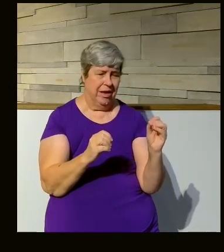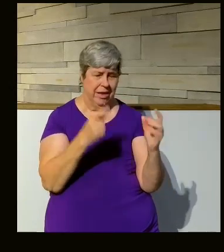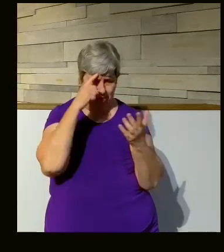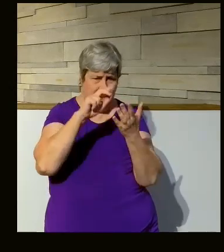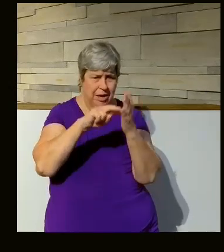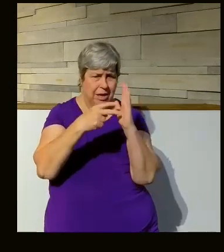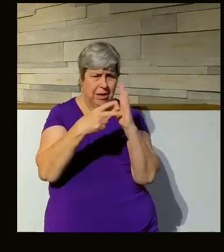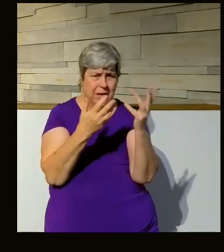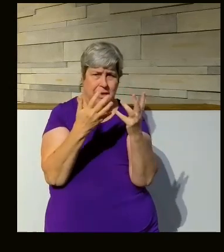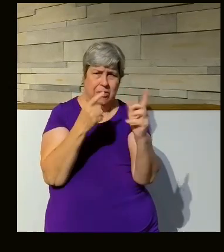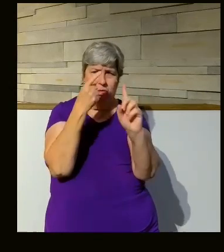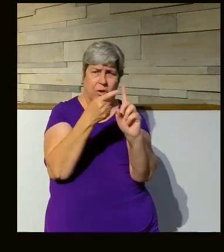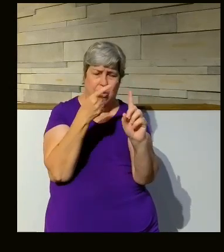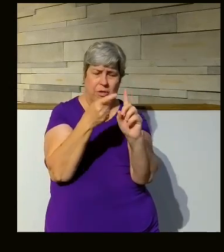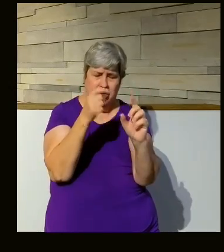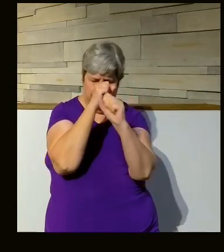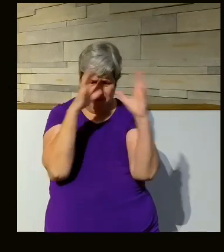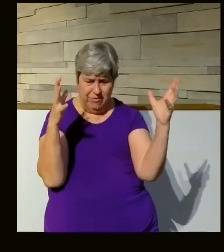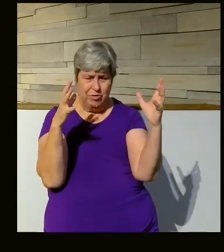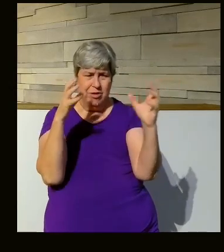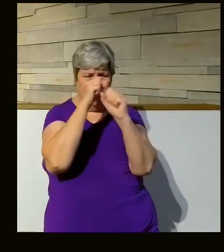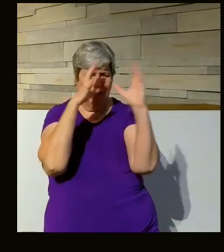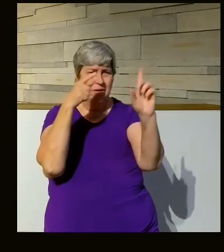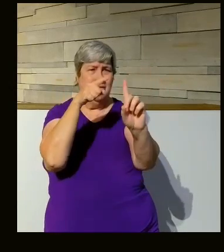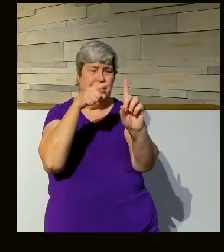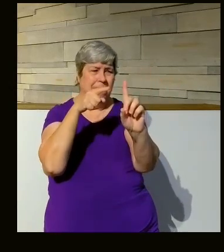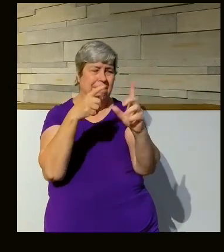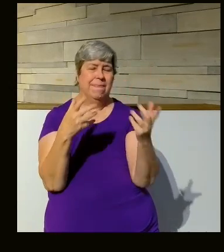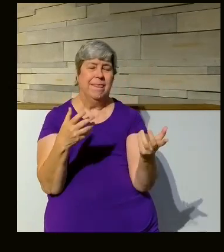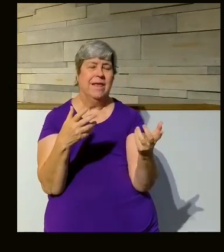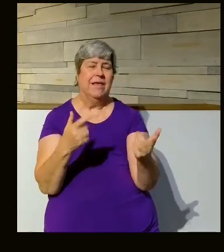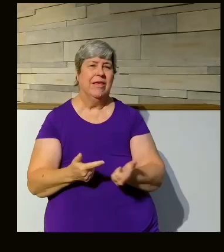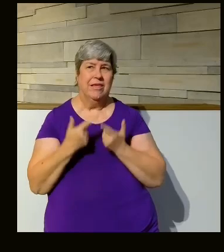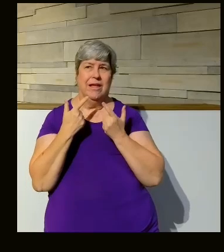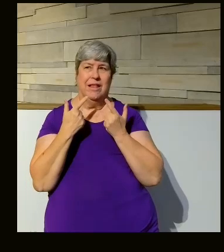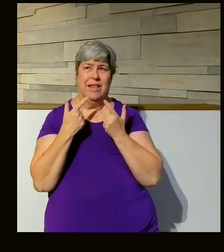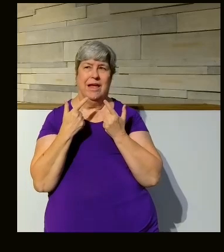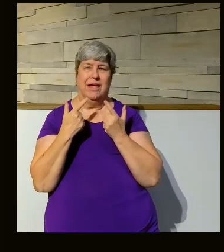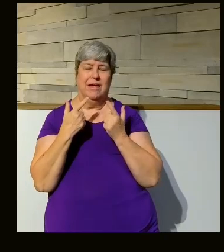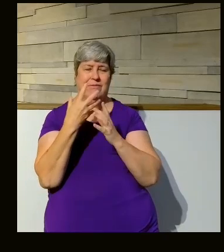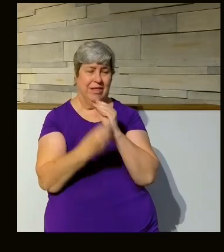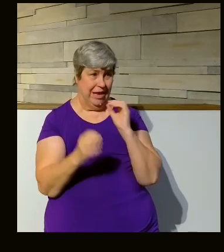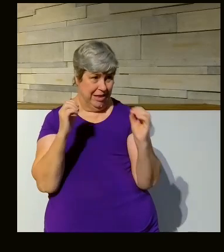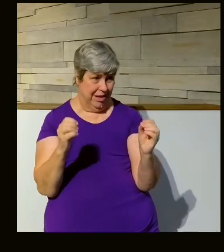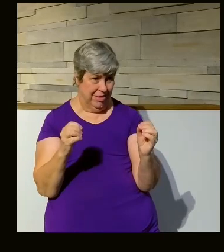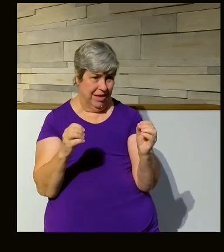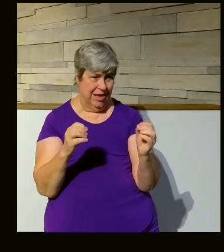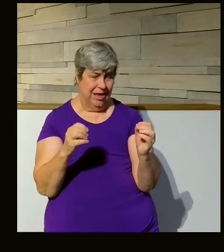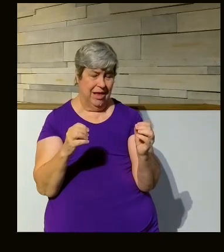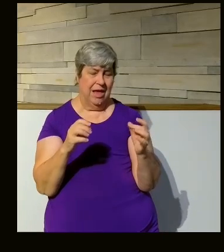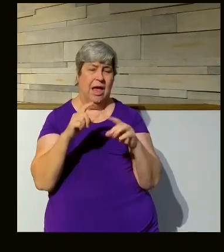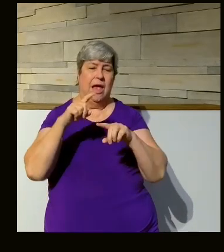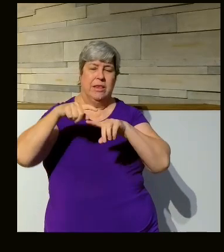intention. What's the goal? What are we going to put before us? Right is right here. And so the life living with lacking nothing is rooted